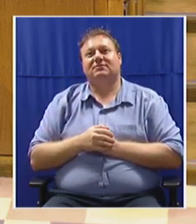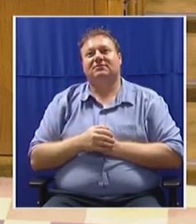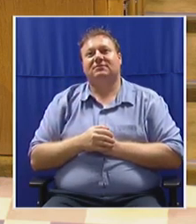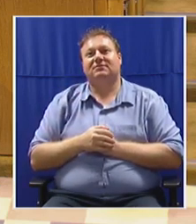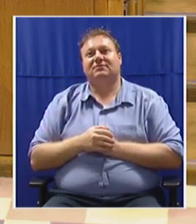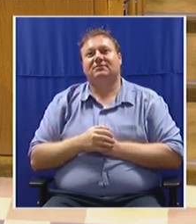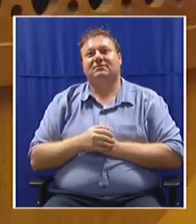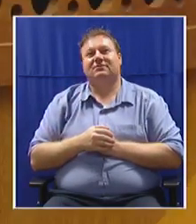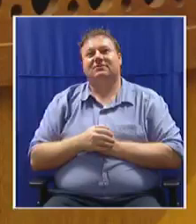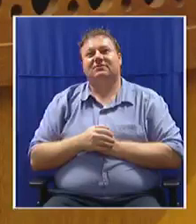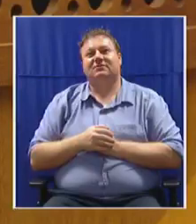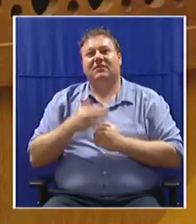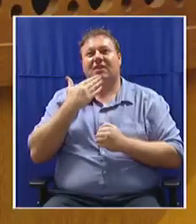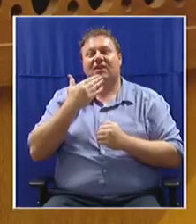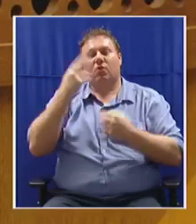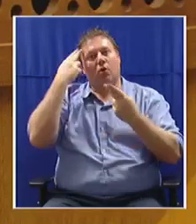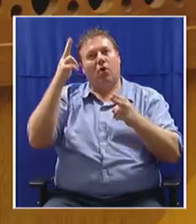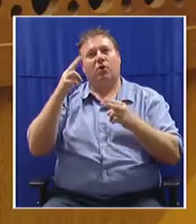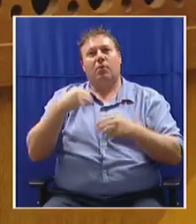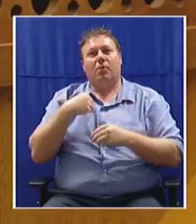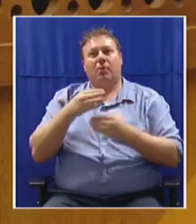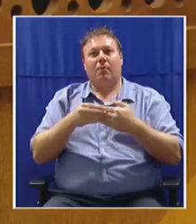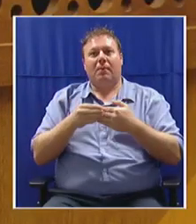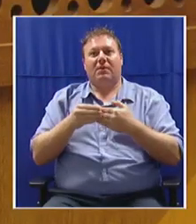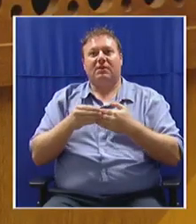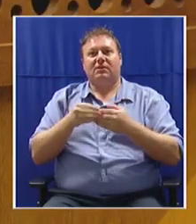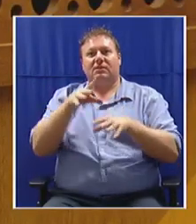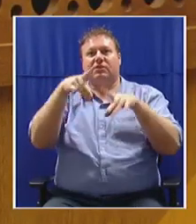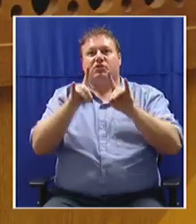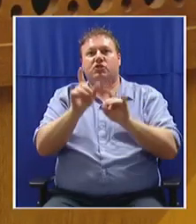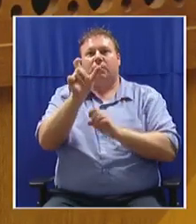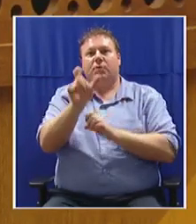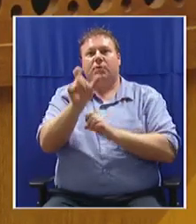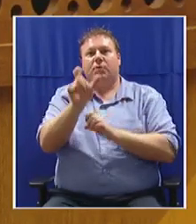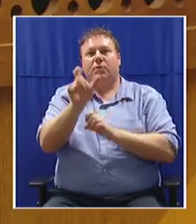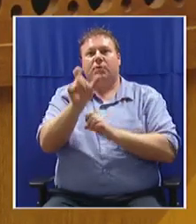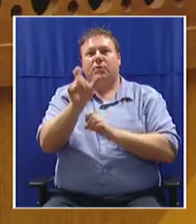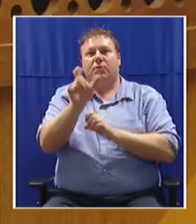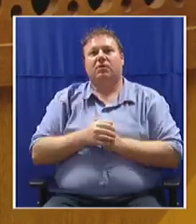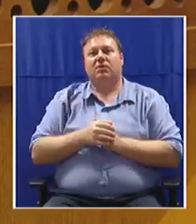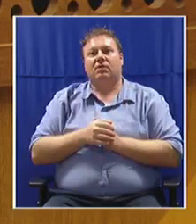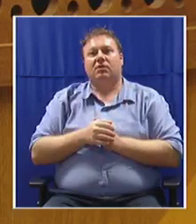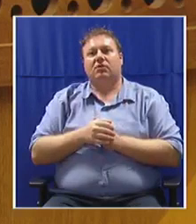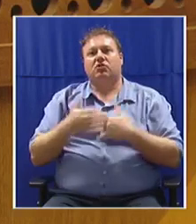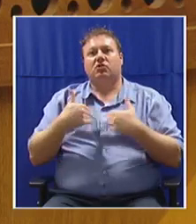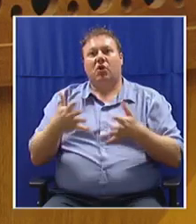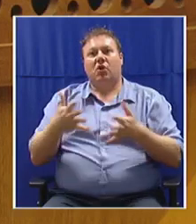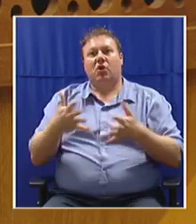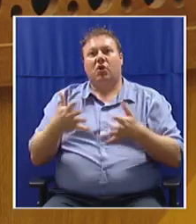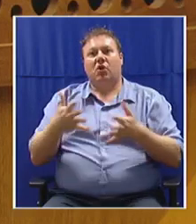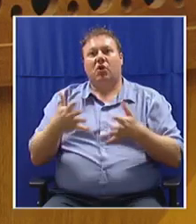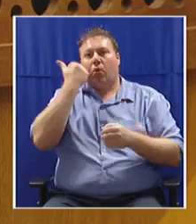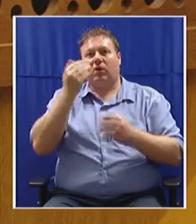Thank you. Order, honourable members. Honourable Chairperson, thank you very much. From the onset, I wish to put it very clear